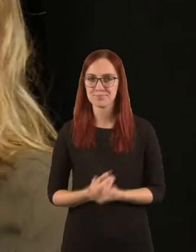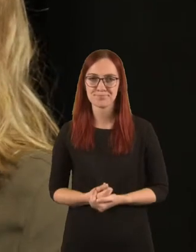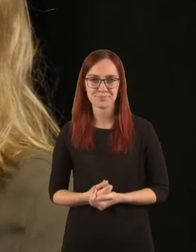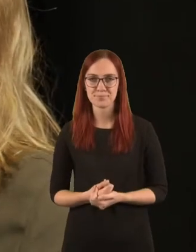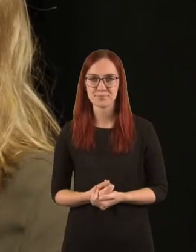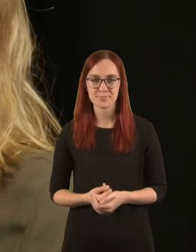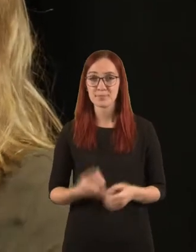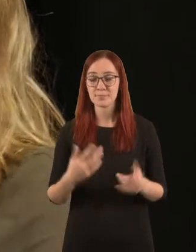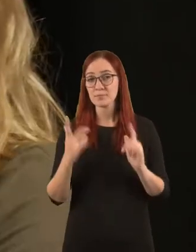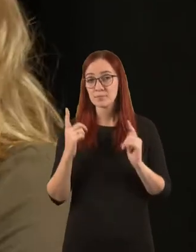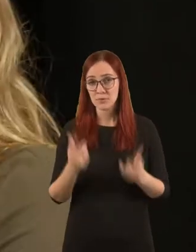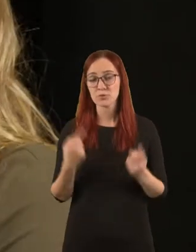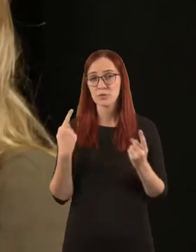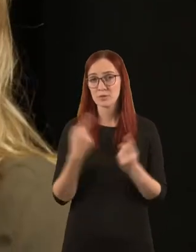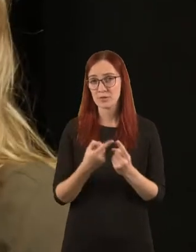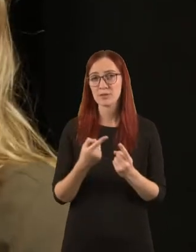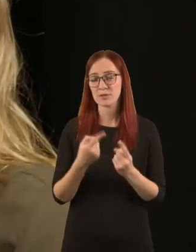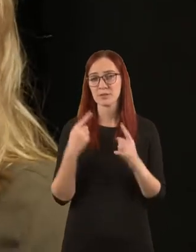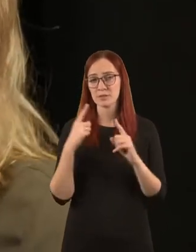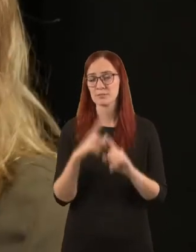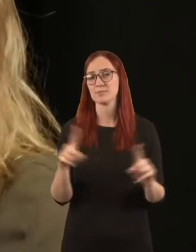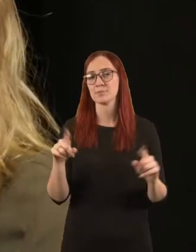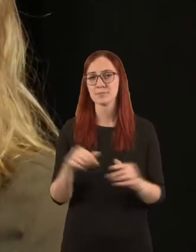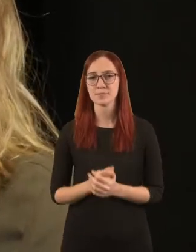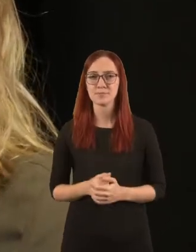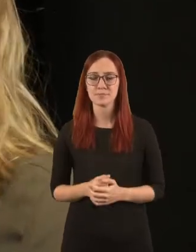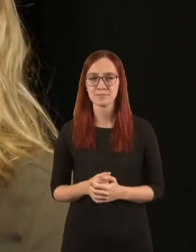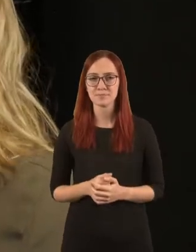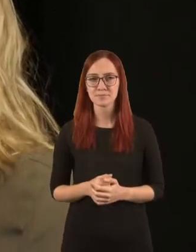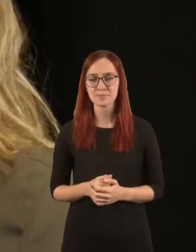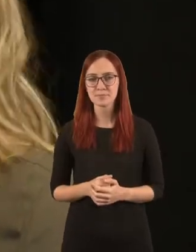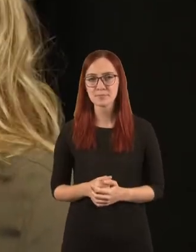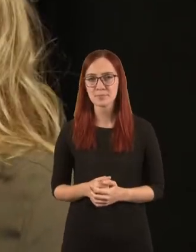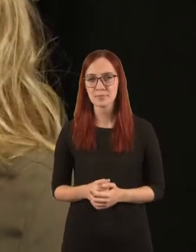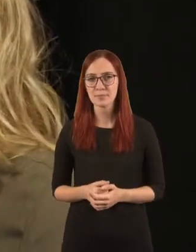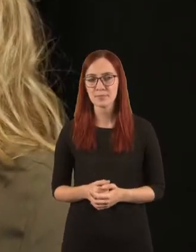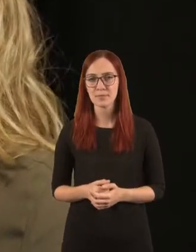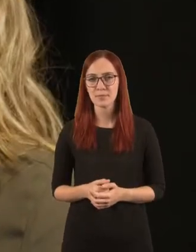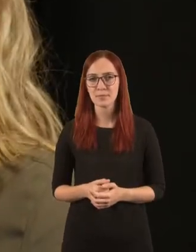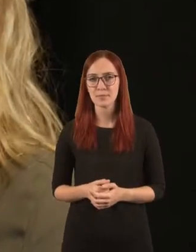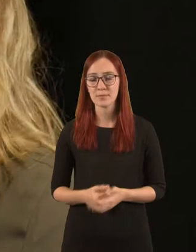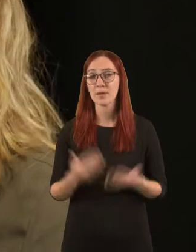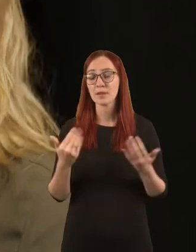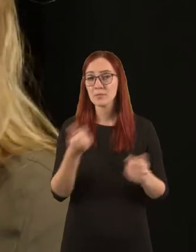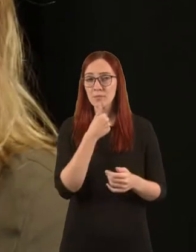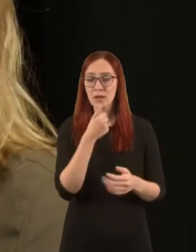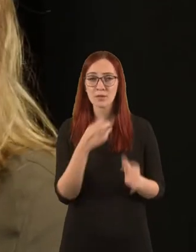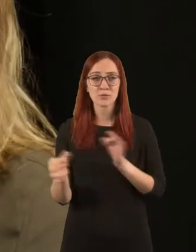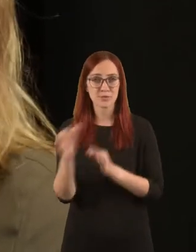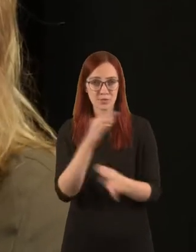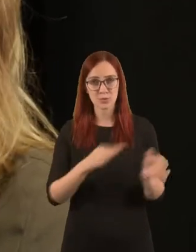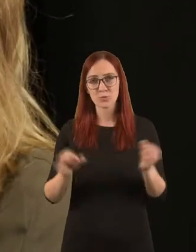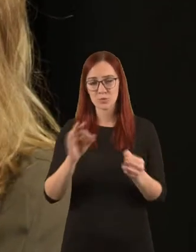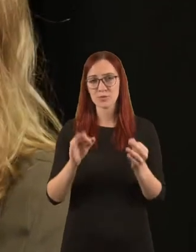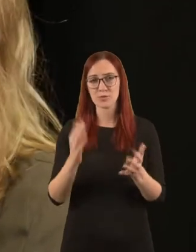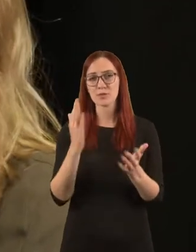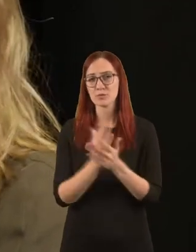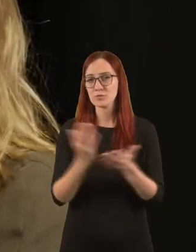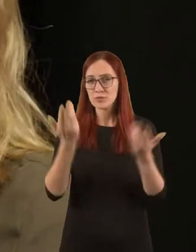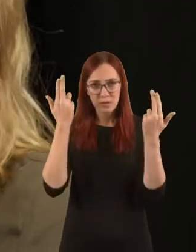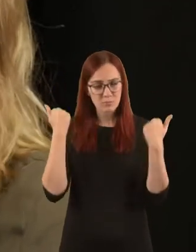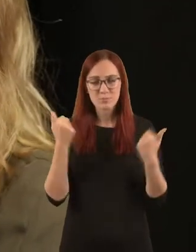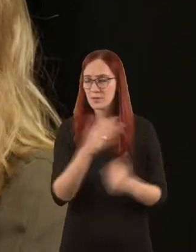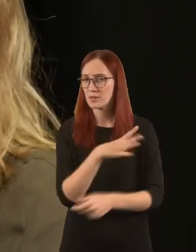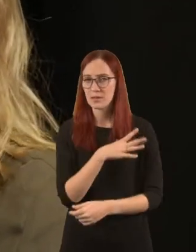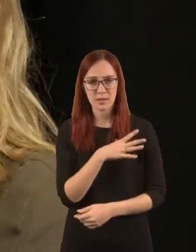want to curb emissions, but indeed it doesn't help to achieve substantial results. In